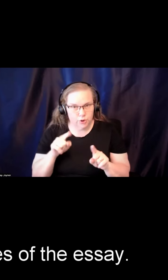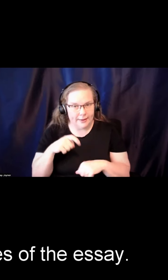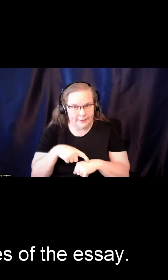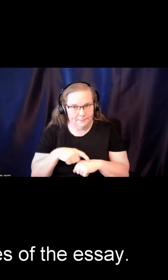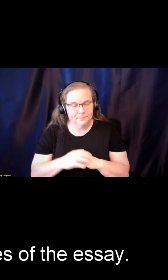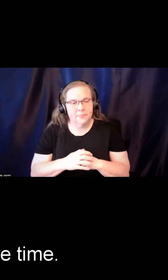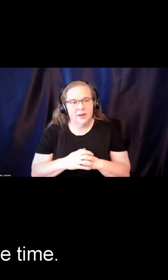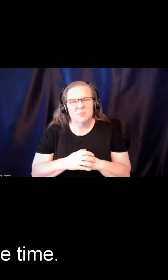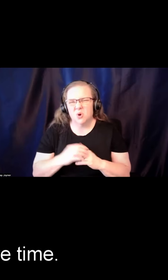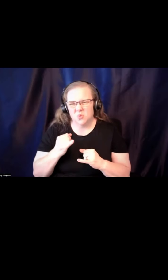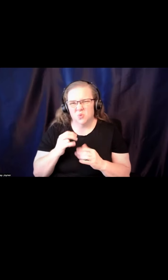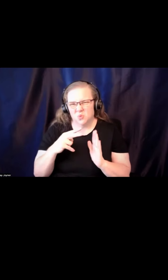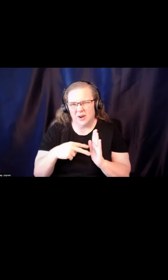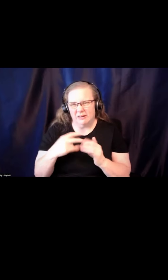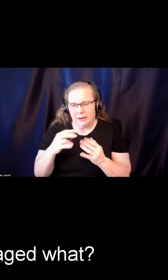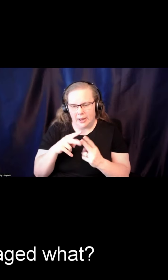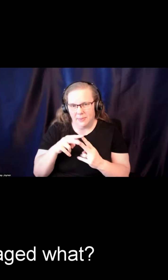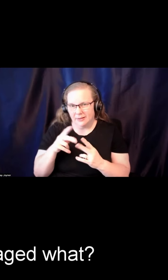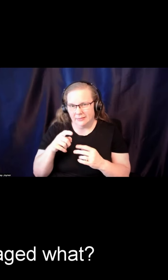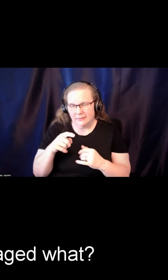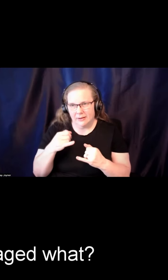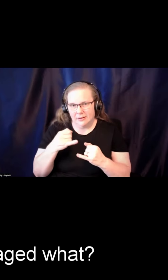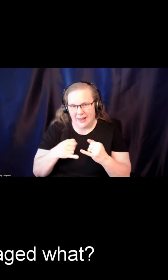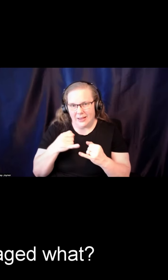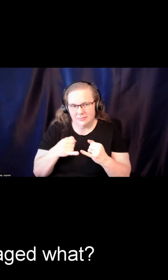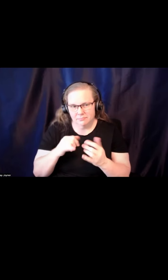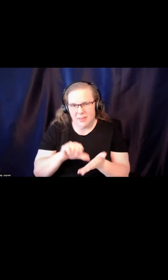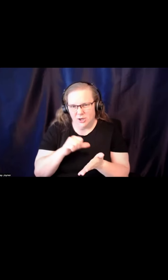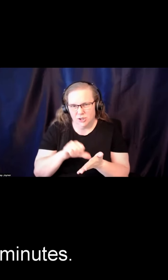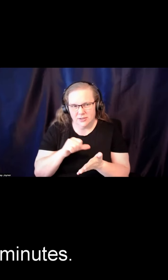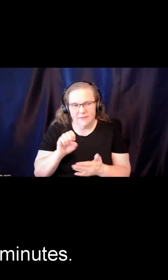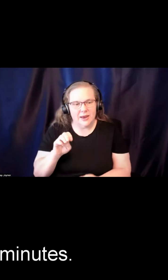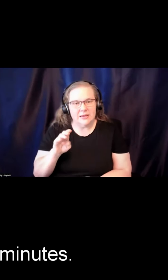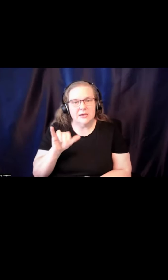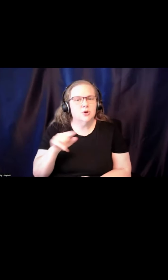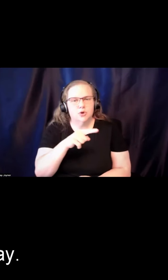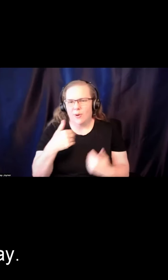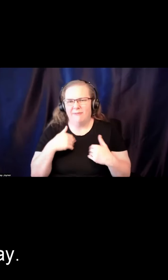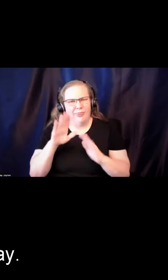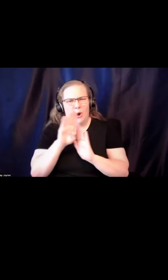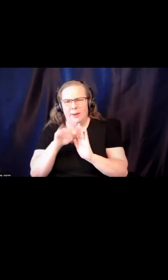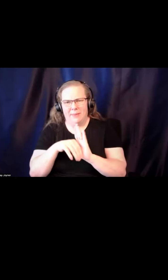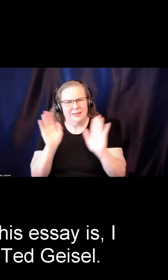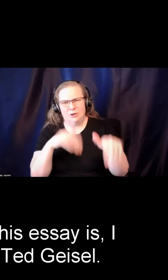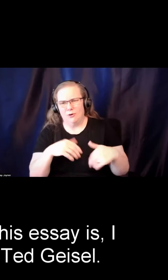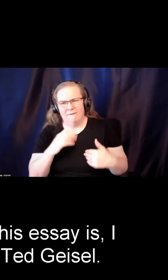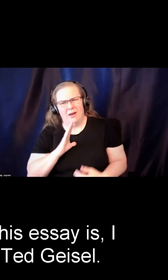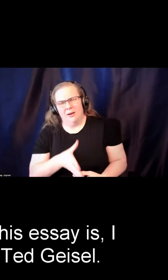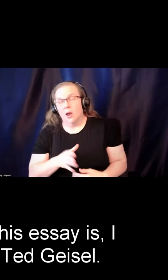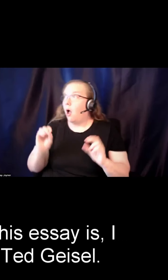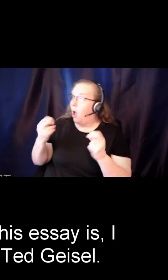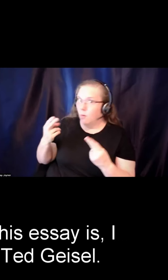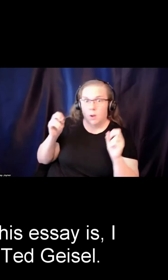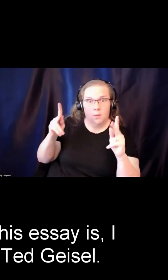couple pages of the essay. I hope I have time. Oh, yeah. Because I managed, what? You have 30 minutes. Oh, okay. So